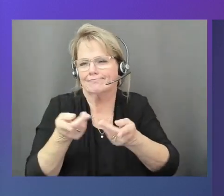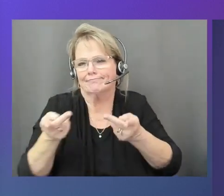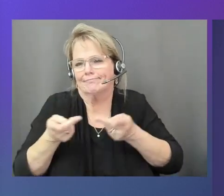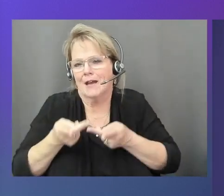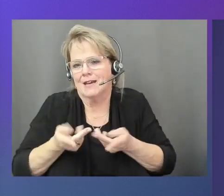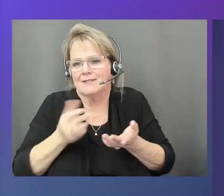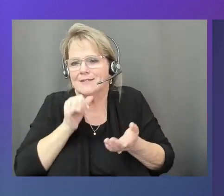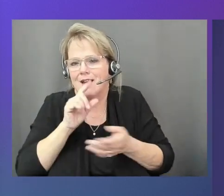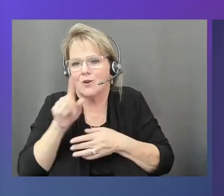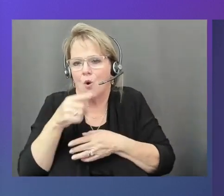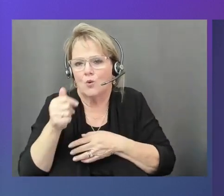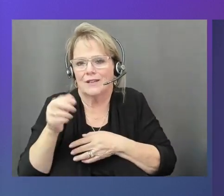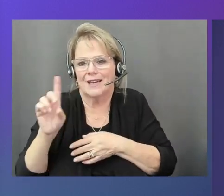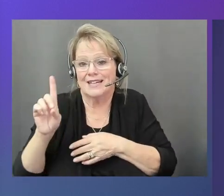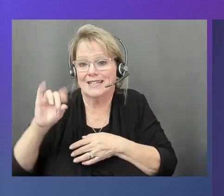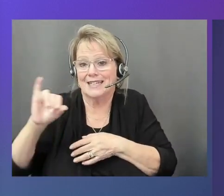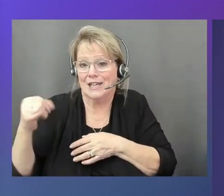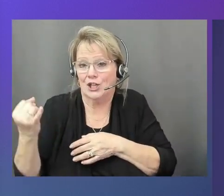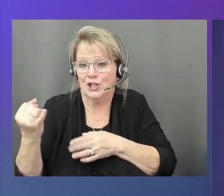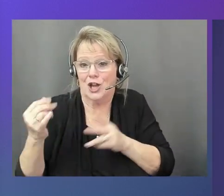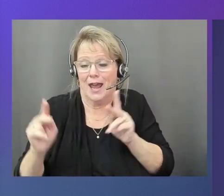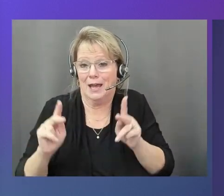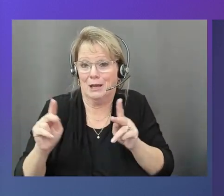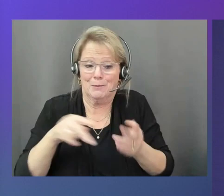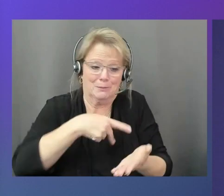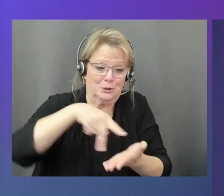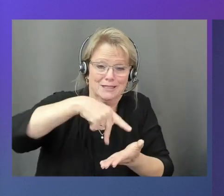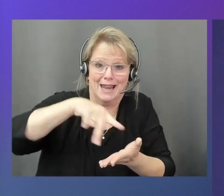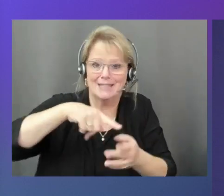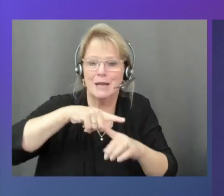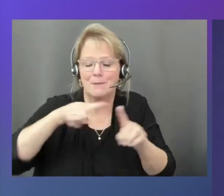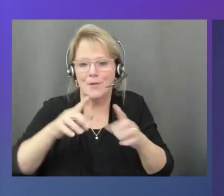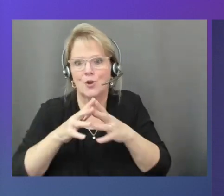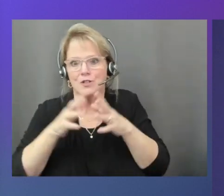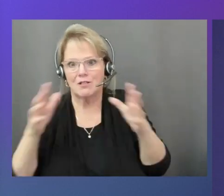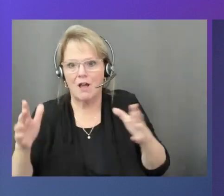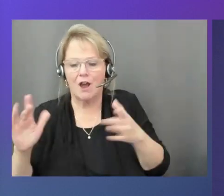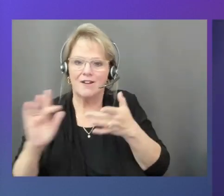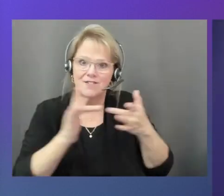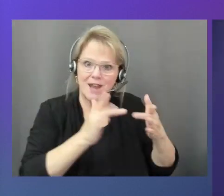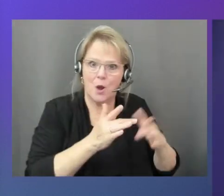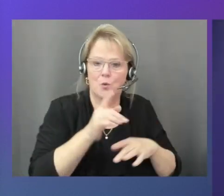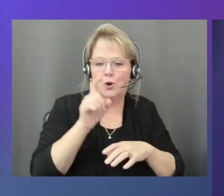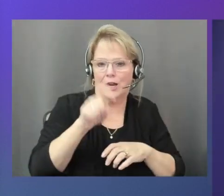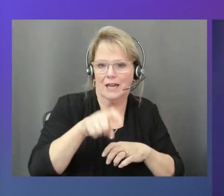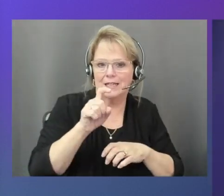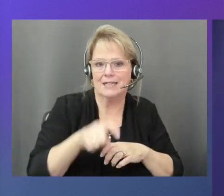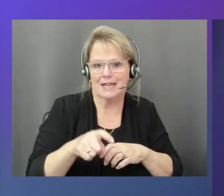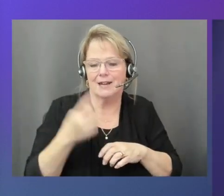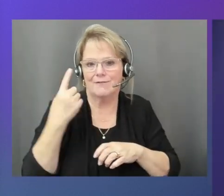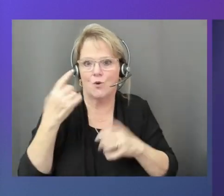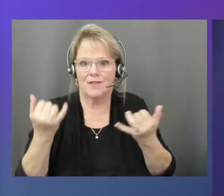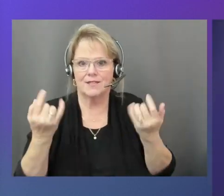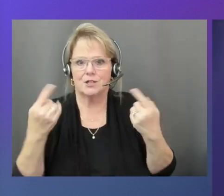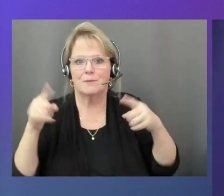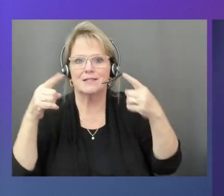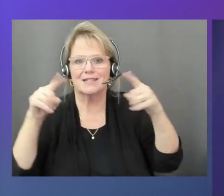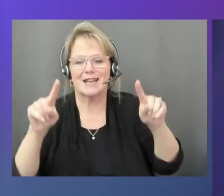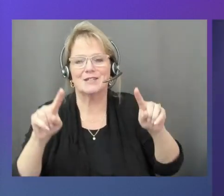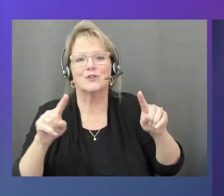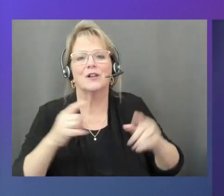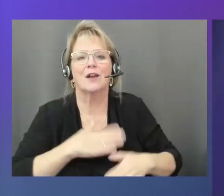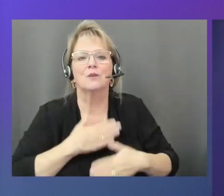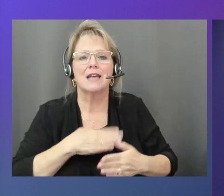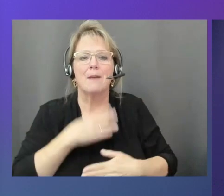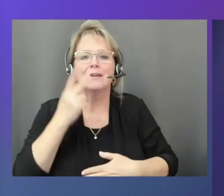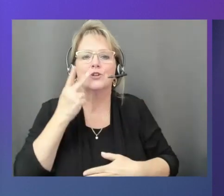complex networking that needs to go on, and it's refreshing to see that AWS was able to help in this case. That's right. So, Priyanka, thank you so